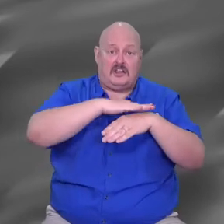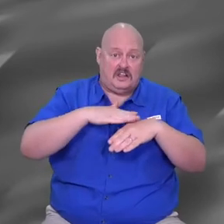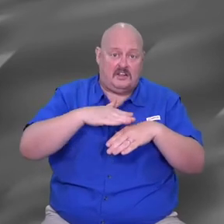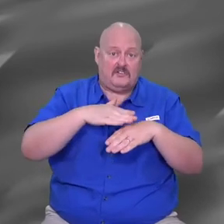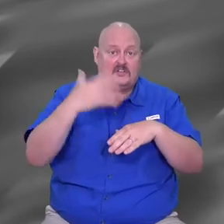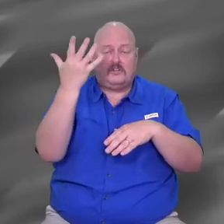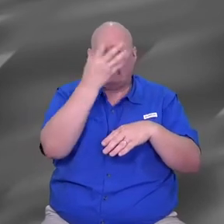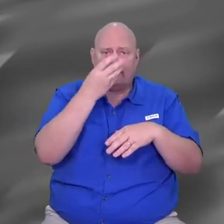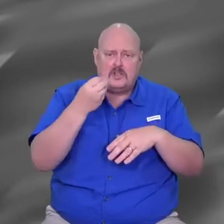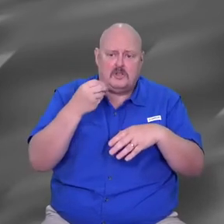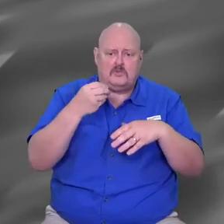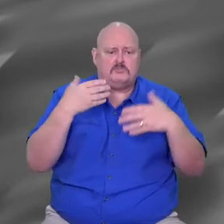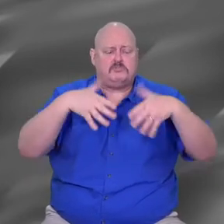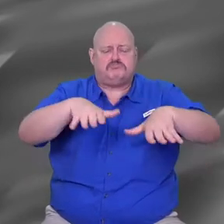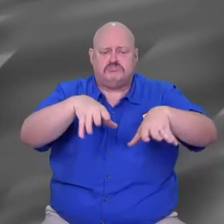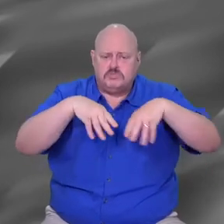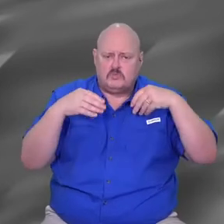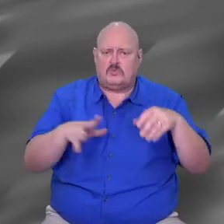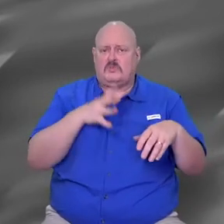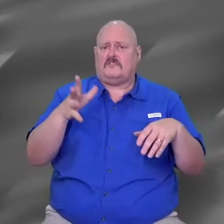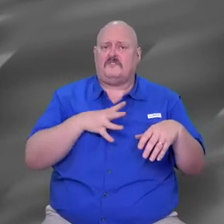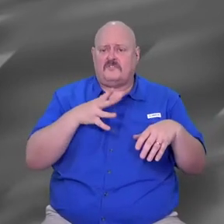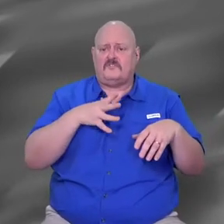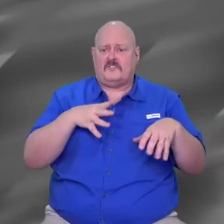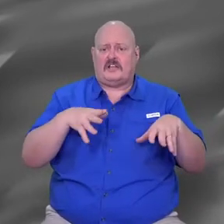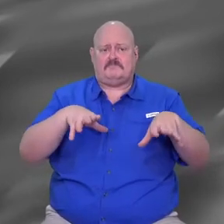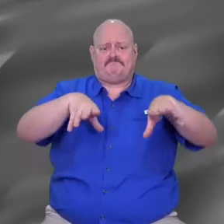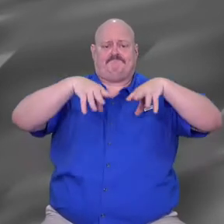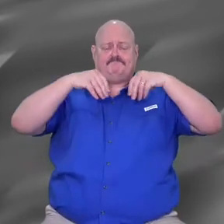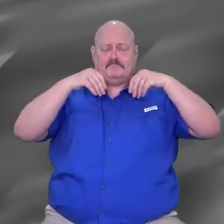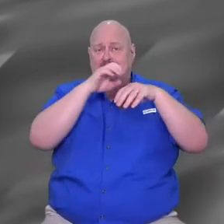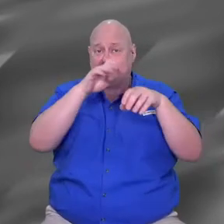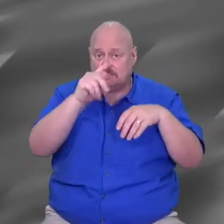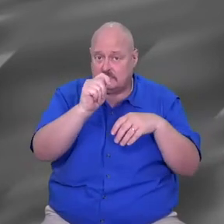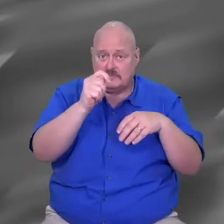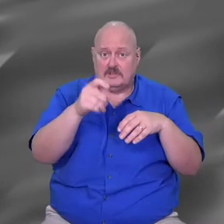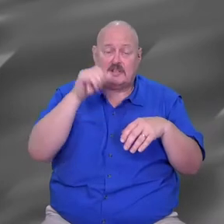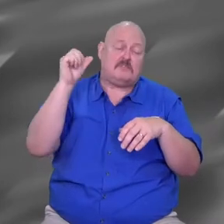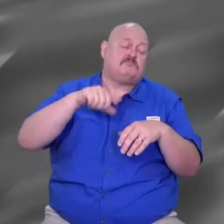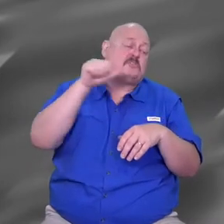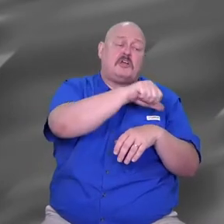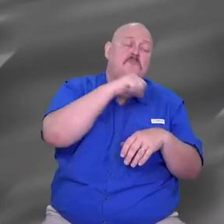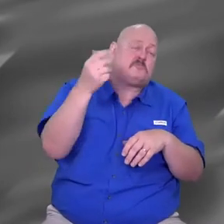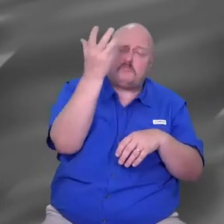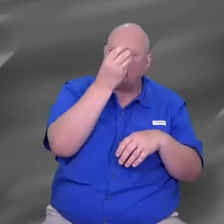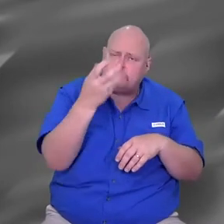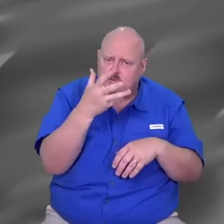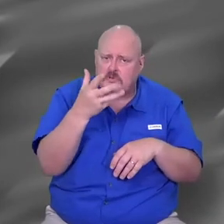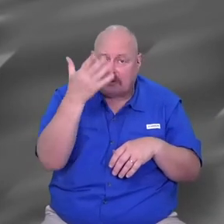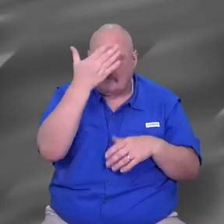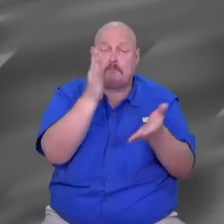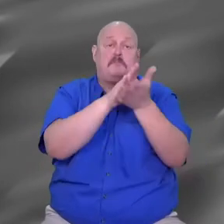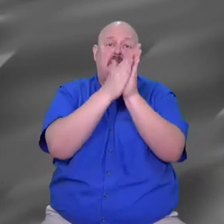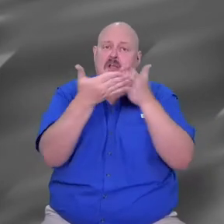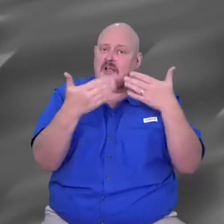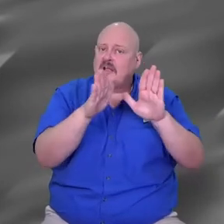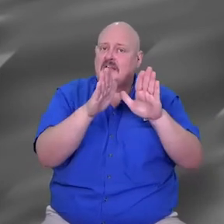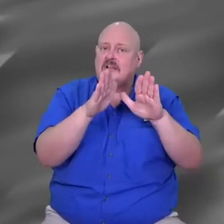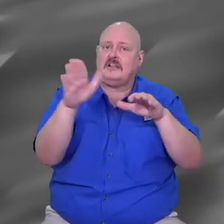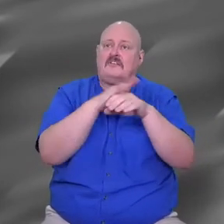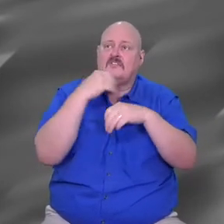with carved works, with fine linen of Egypt. I perfume my bed with myrrh, aloes, and cinnamon. Come, let us take our